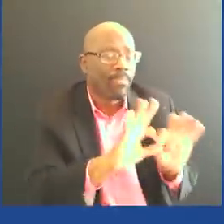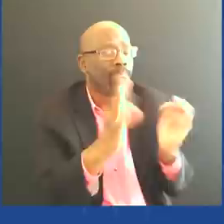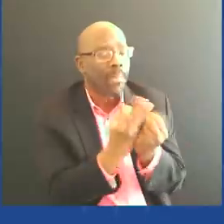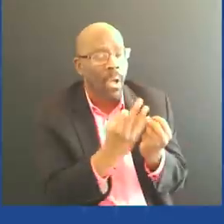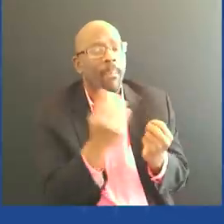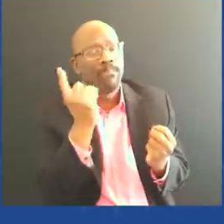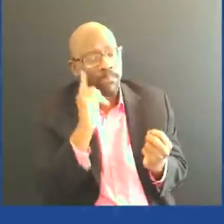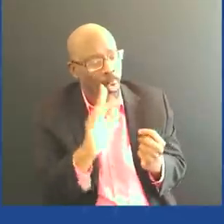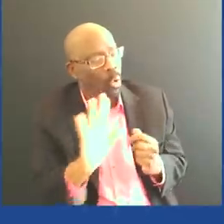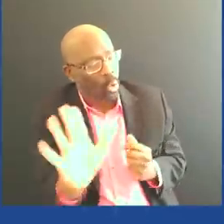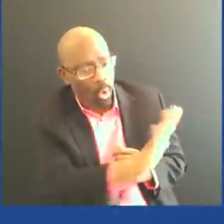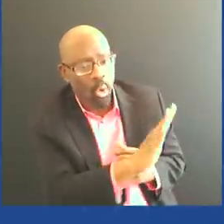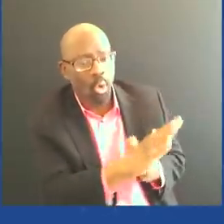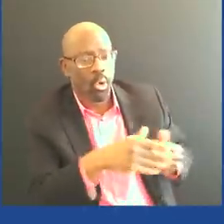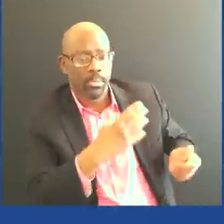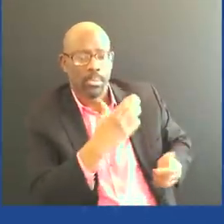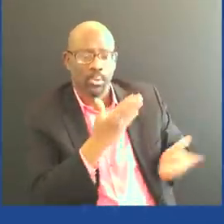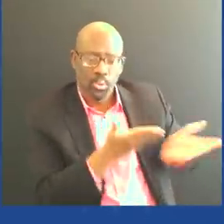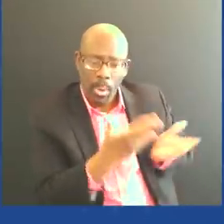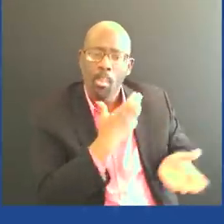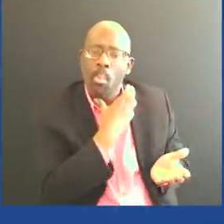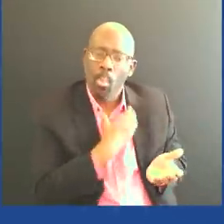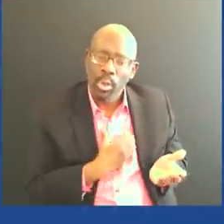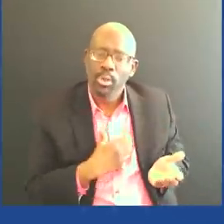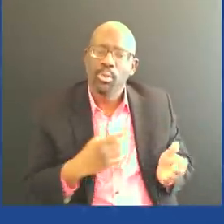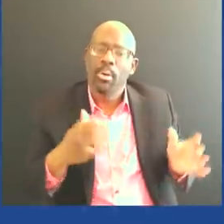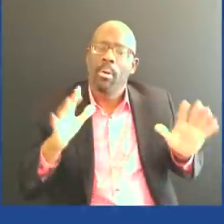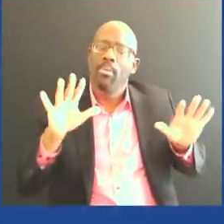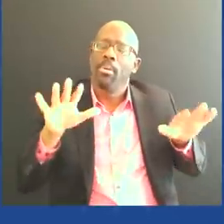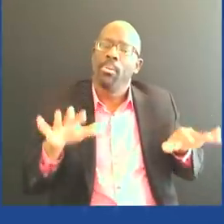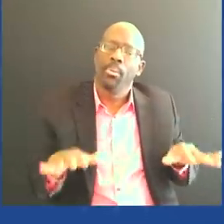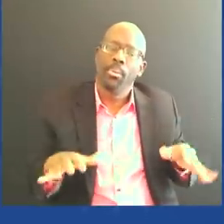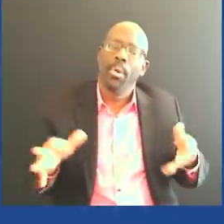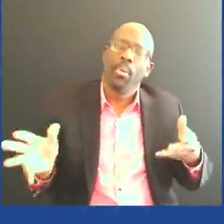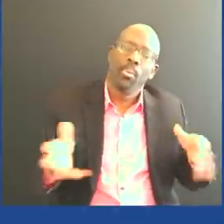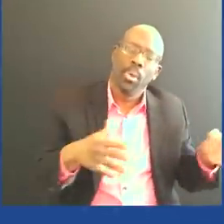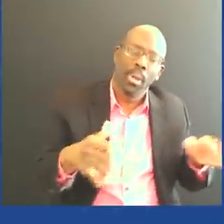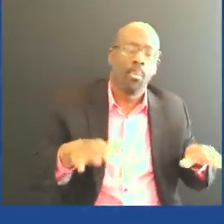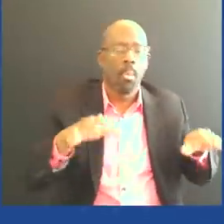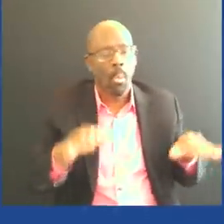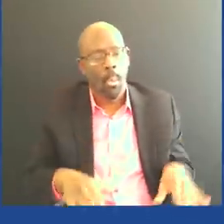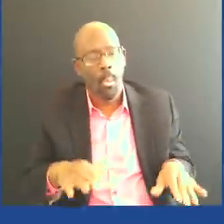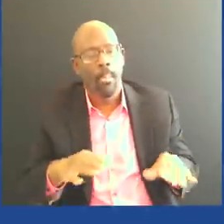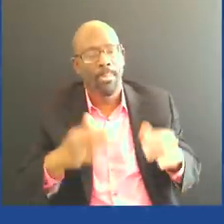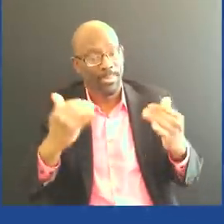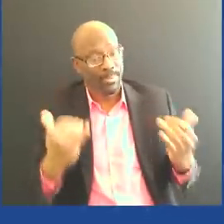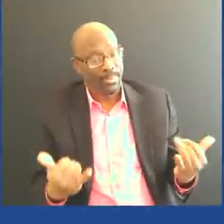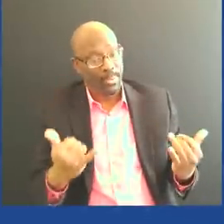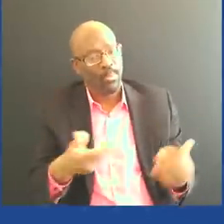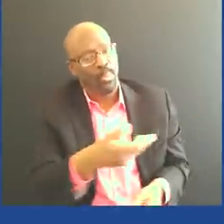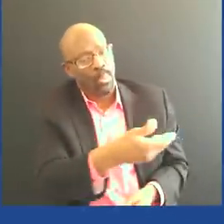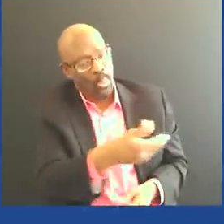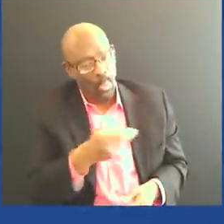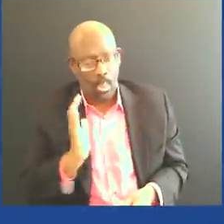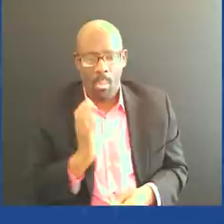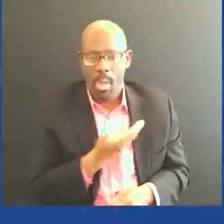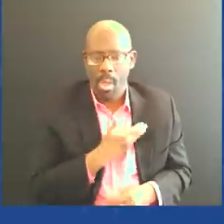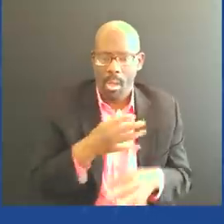following seas. And now it is my pleasure to introduce our keynote speaker, Senator Tom Carper.